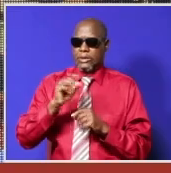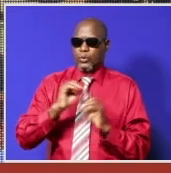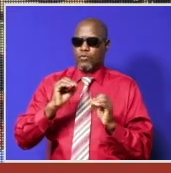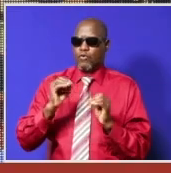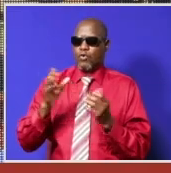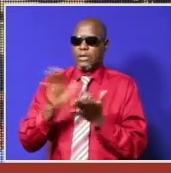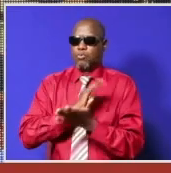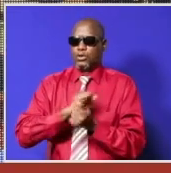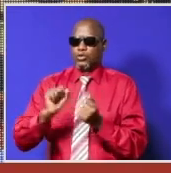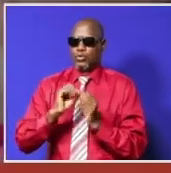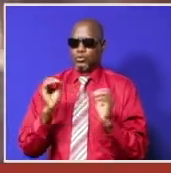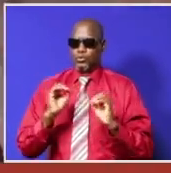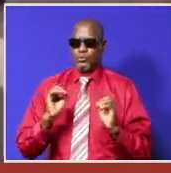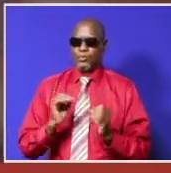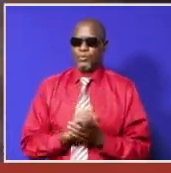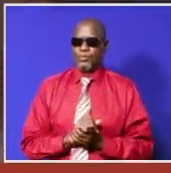demolition.